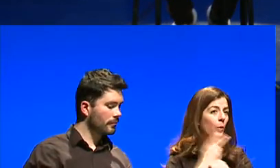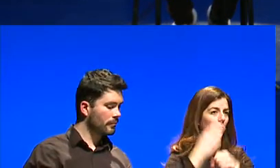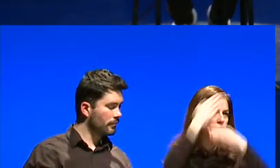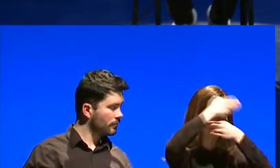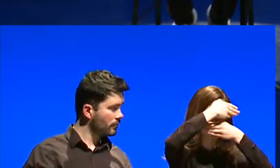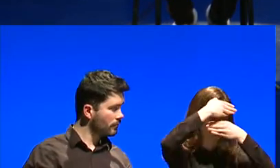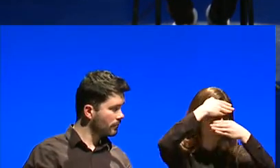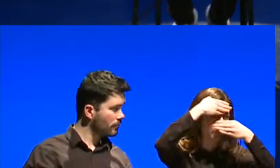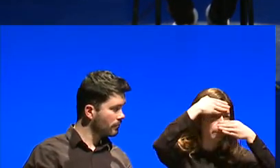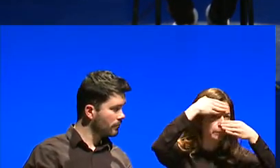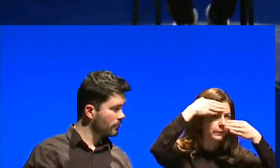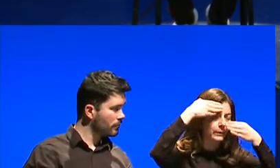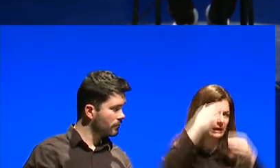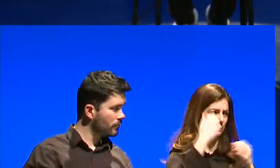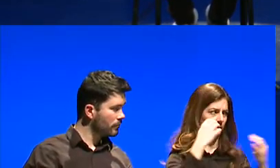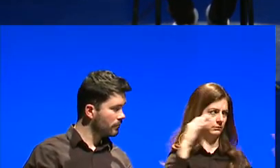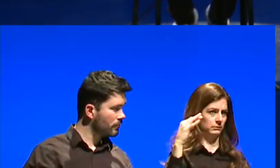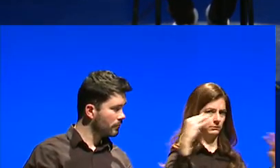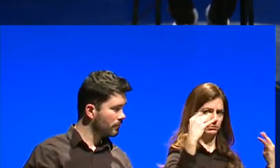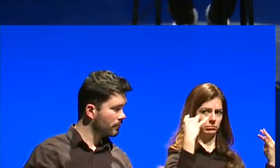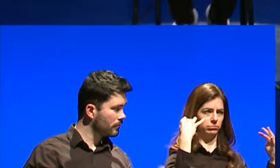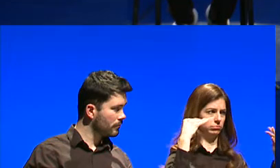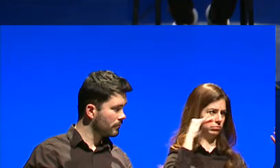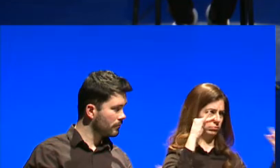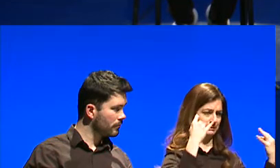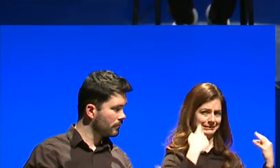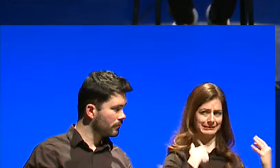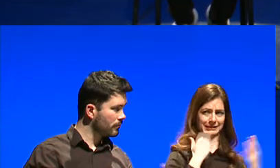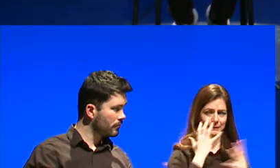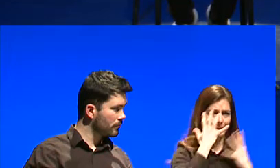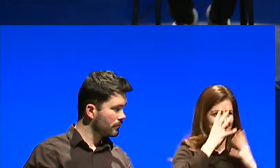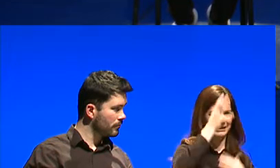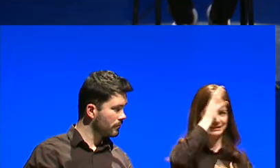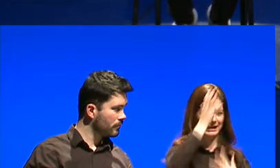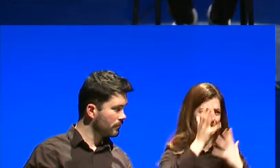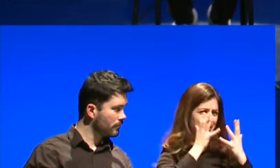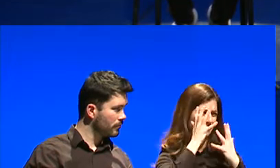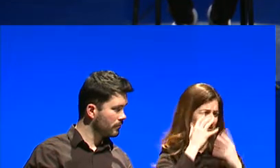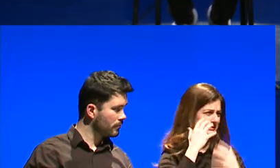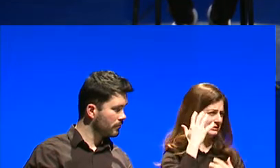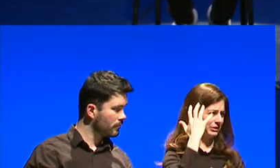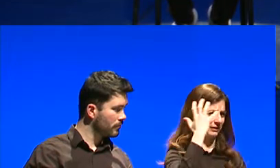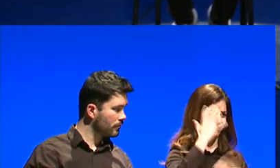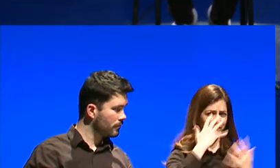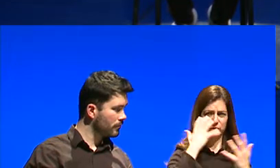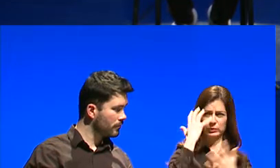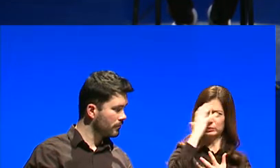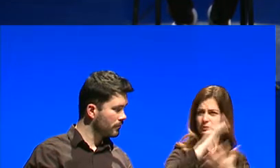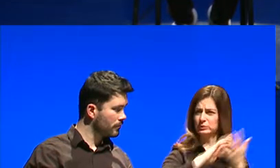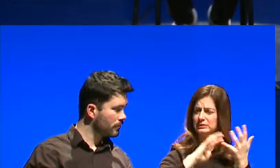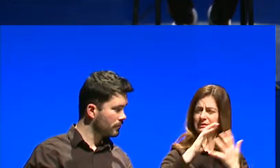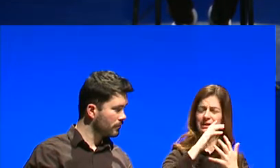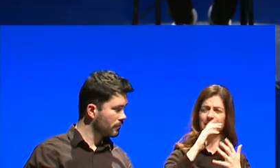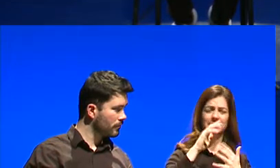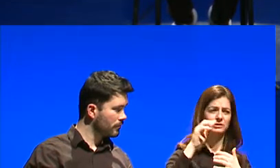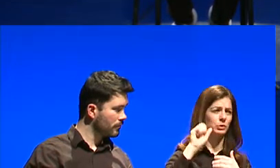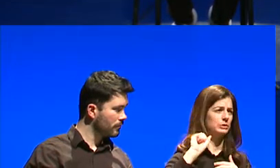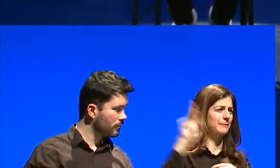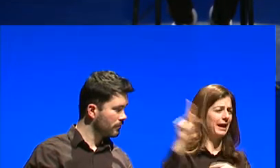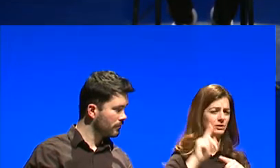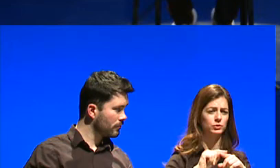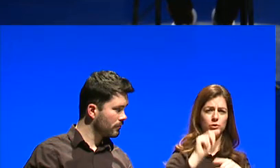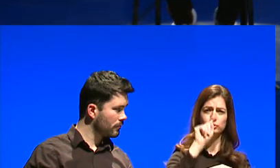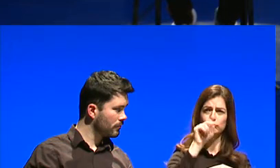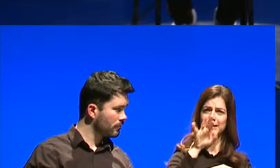us. My dad is embarrassed. I'm embarrassed and also confused. After Camille goes back to Trinidad, I ask my dad about